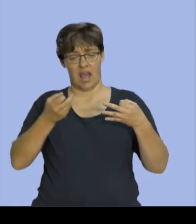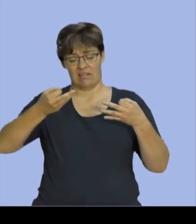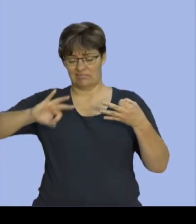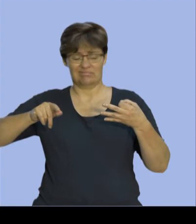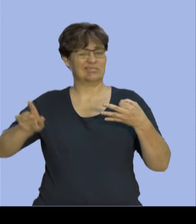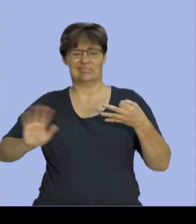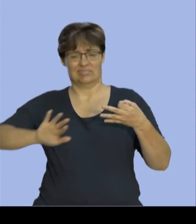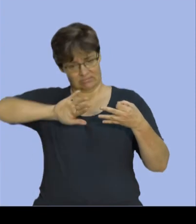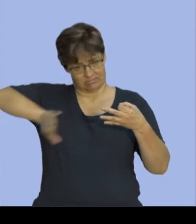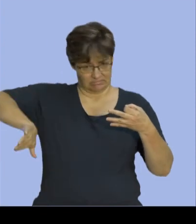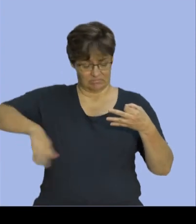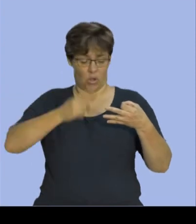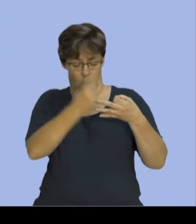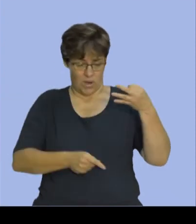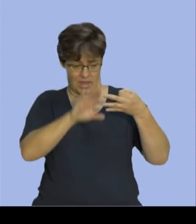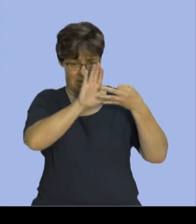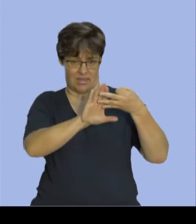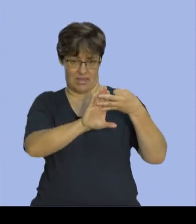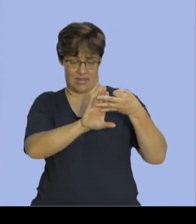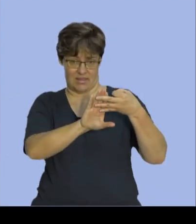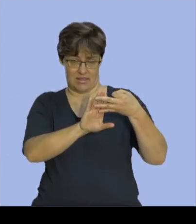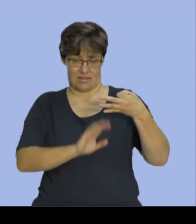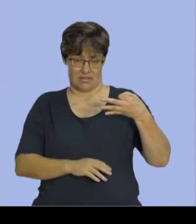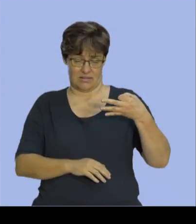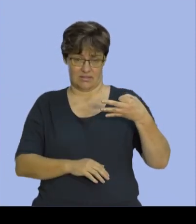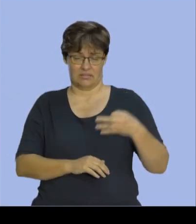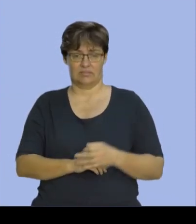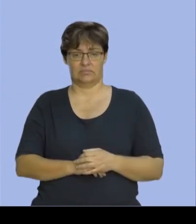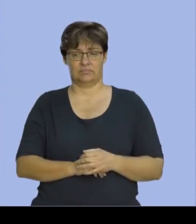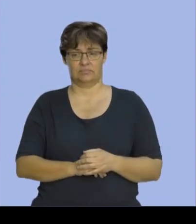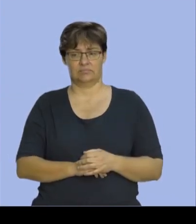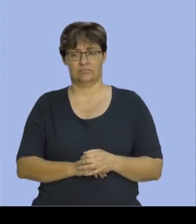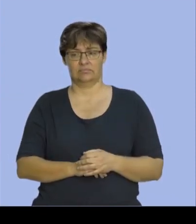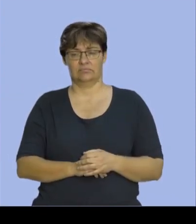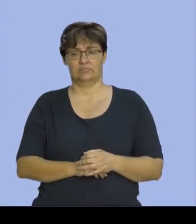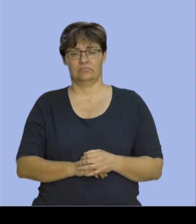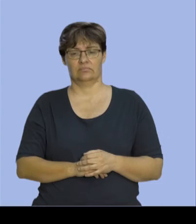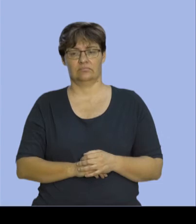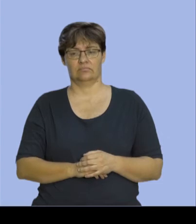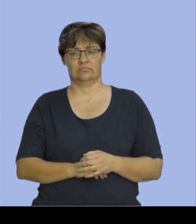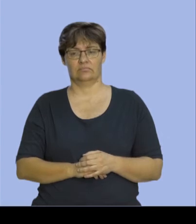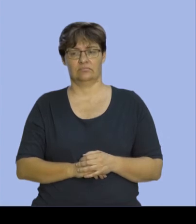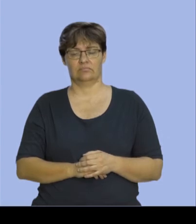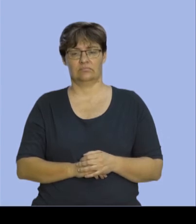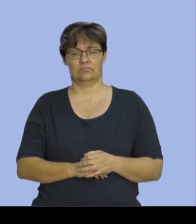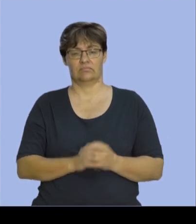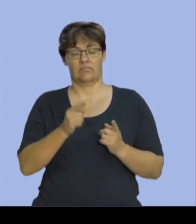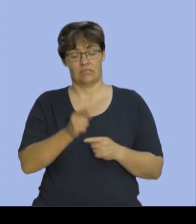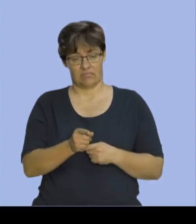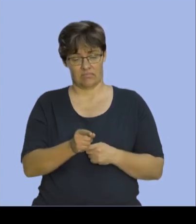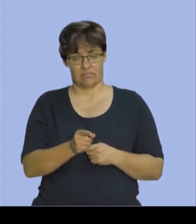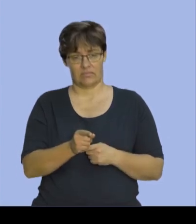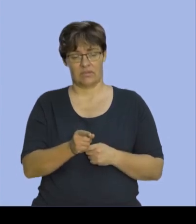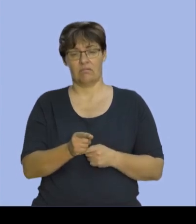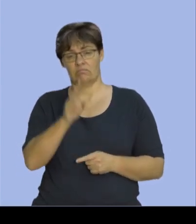the reciprocals here, because we're not going to talk about that under graphs. And then from there, if